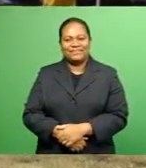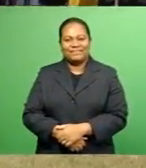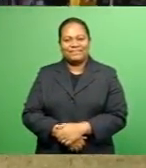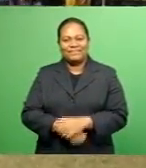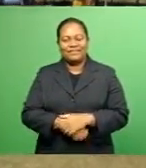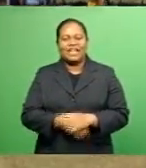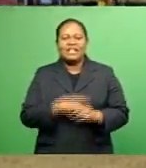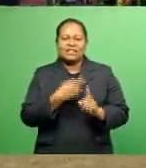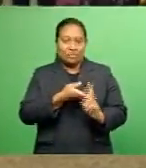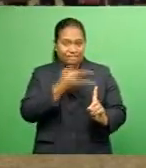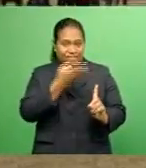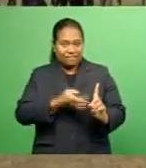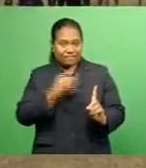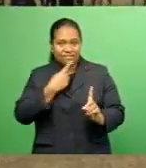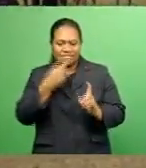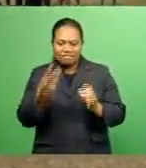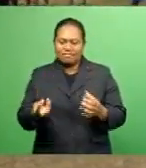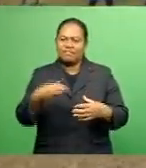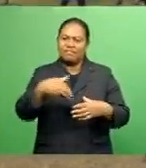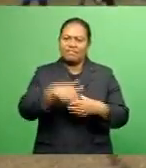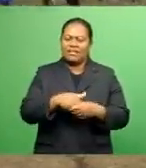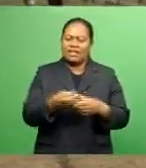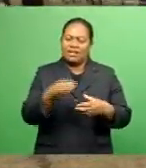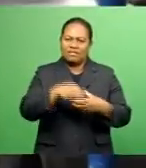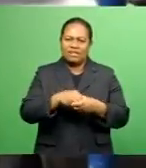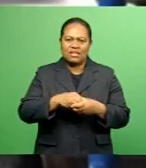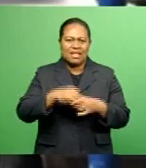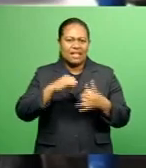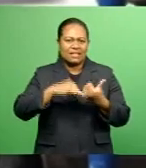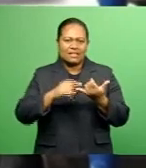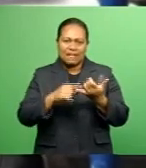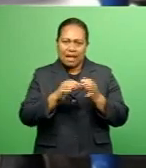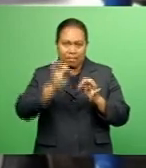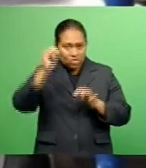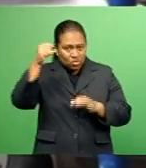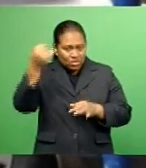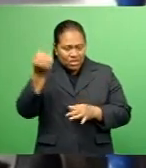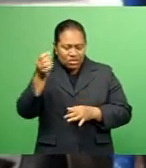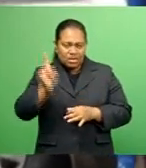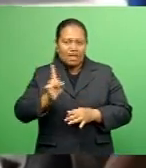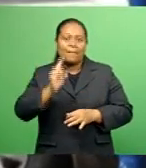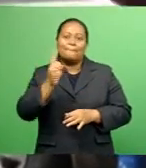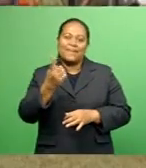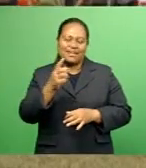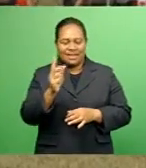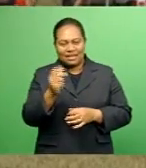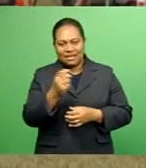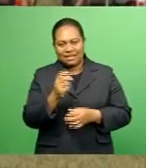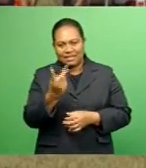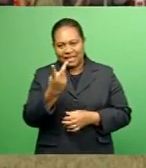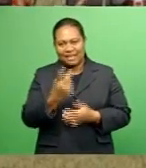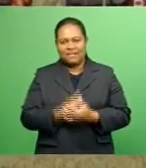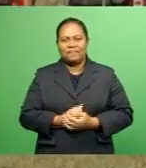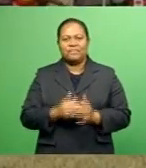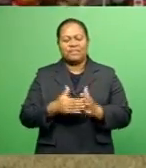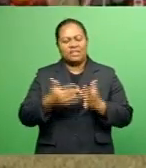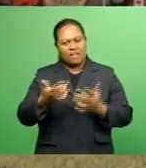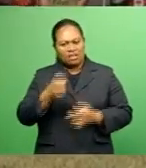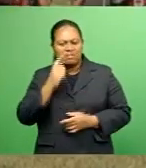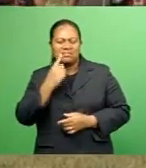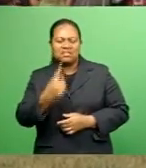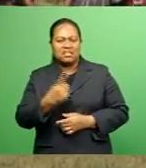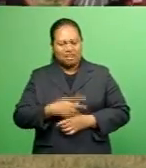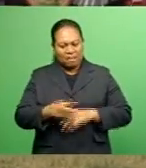Kepa also took part in the sub-junior shot put today, and despite finishing second, the Year 9 student is content with